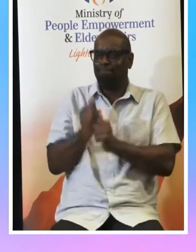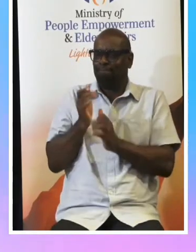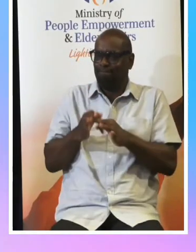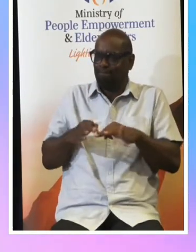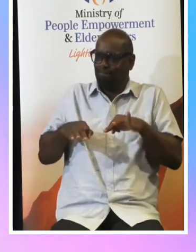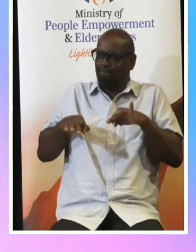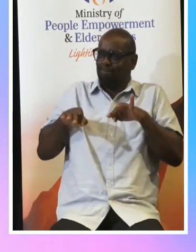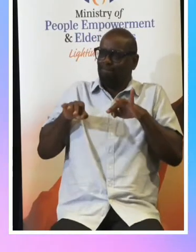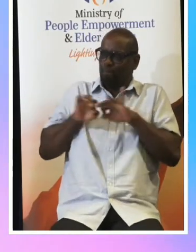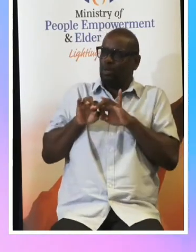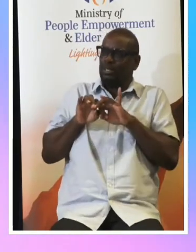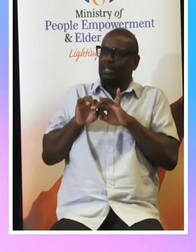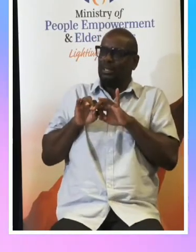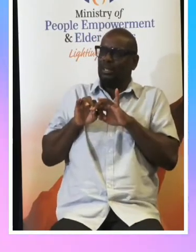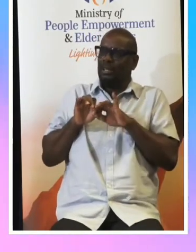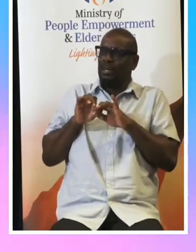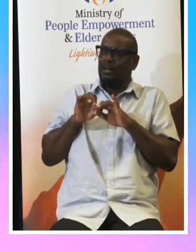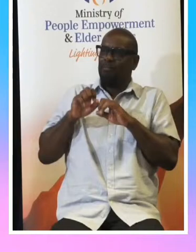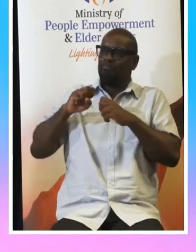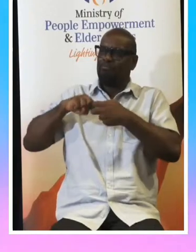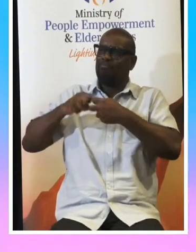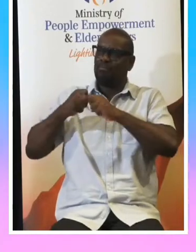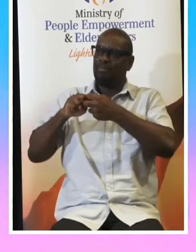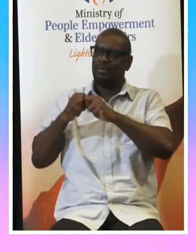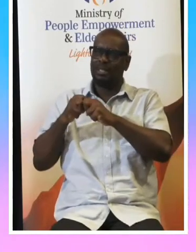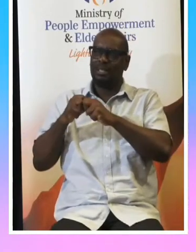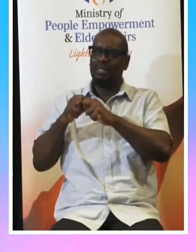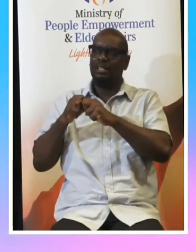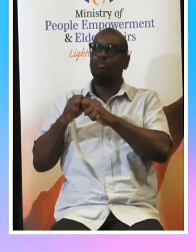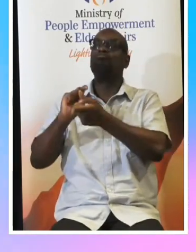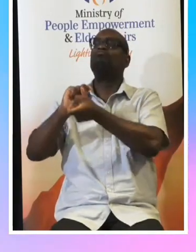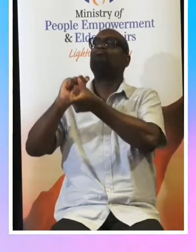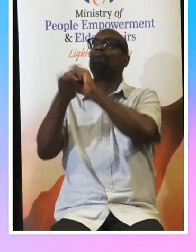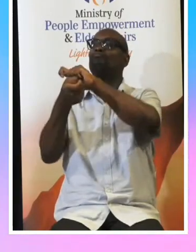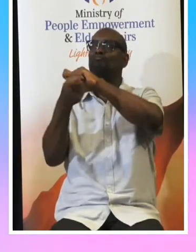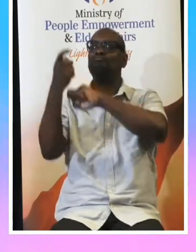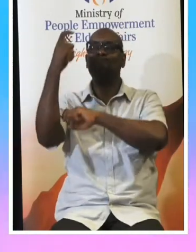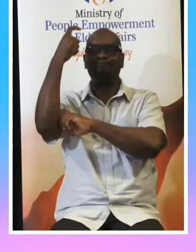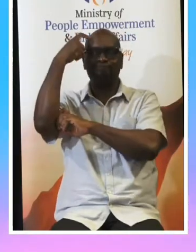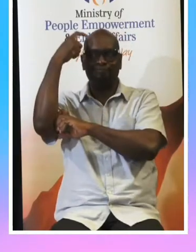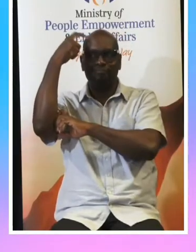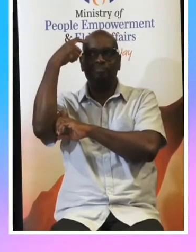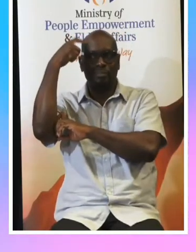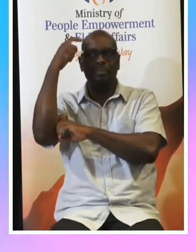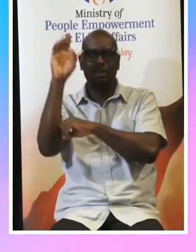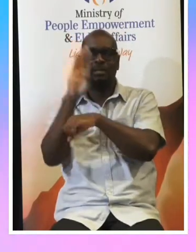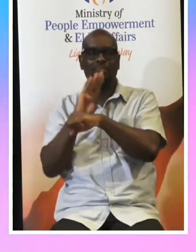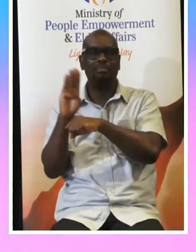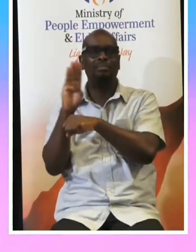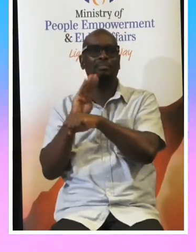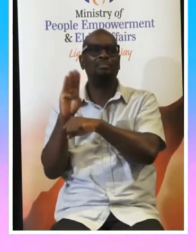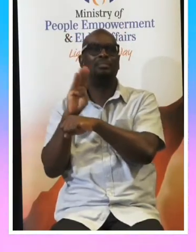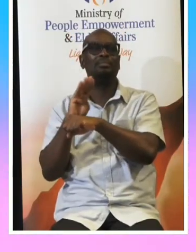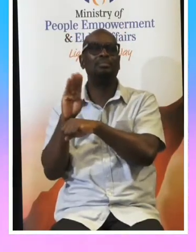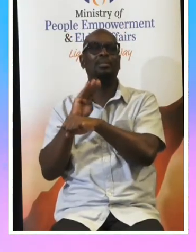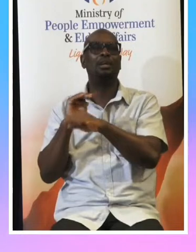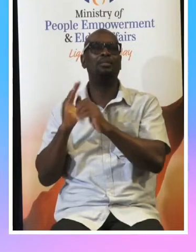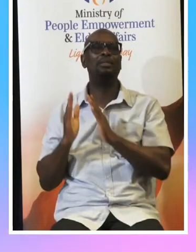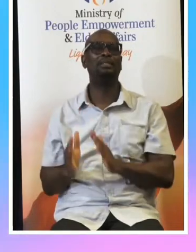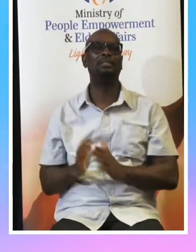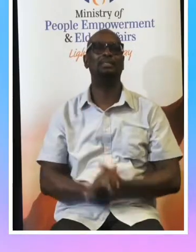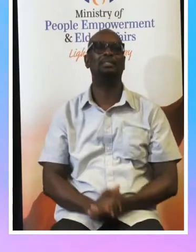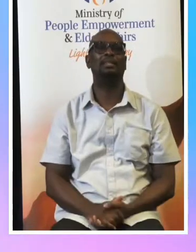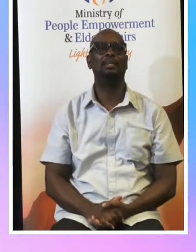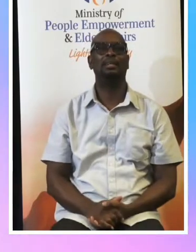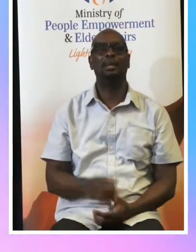disabilities would say, is the psyche of Barbadians, and that's what we have to change to make Barbadians understand that people with disabilities